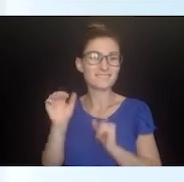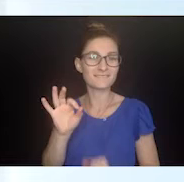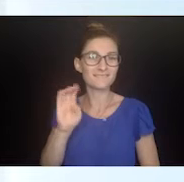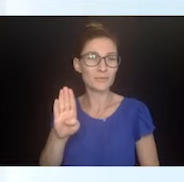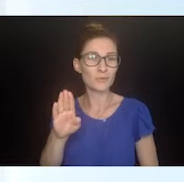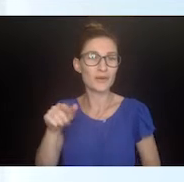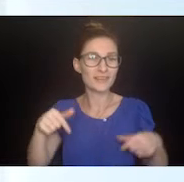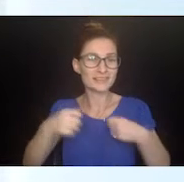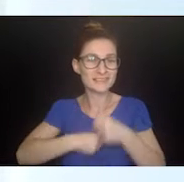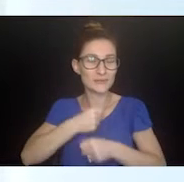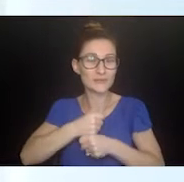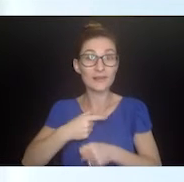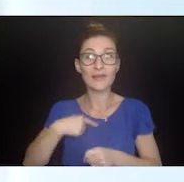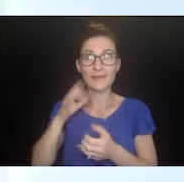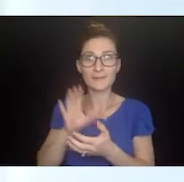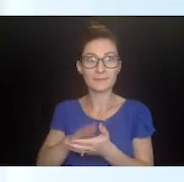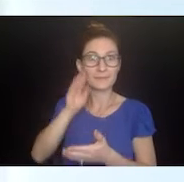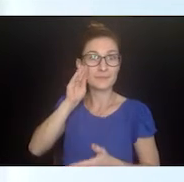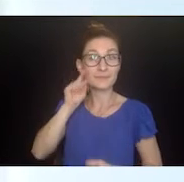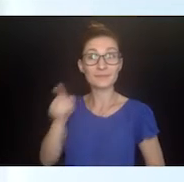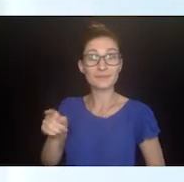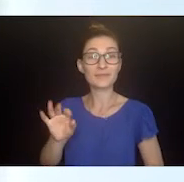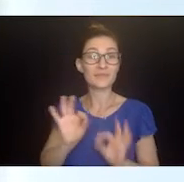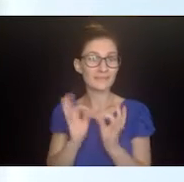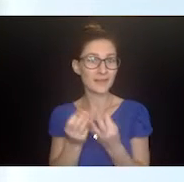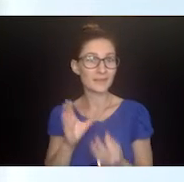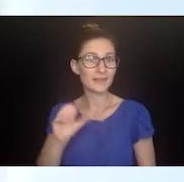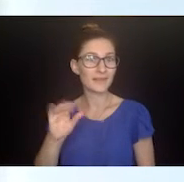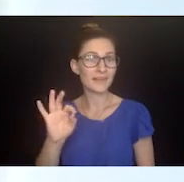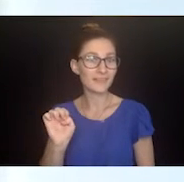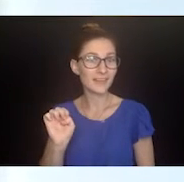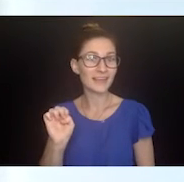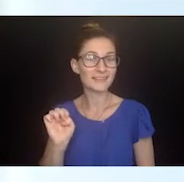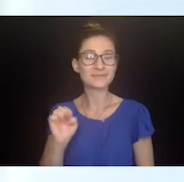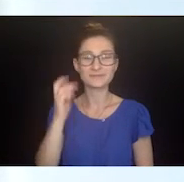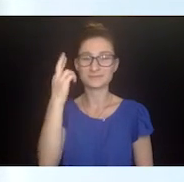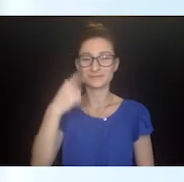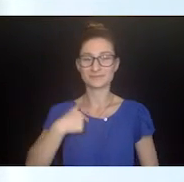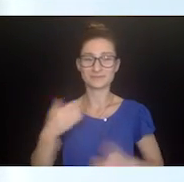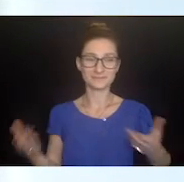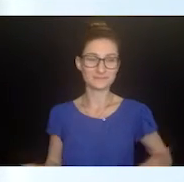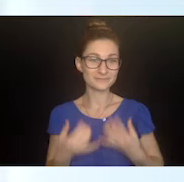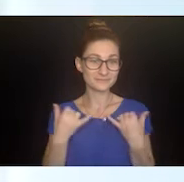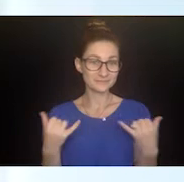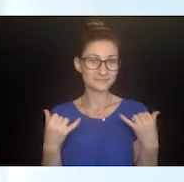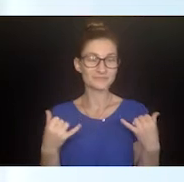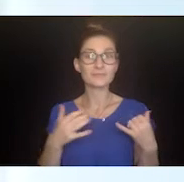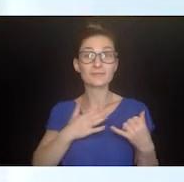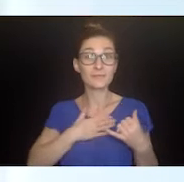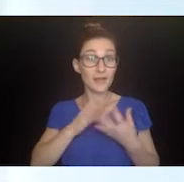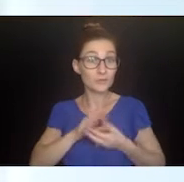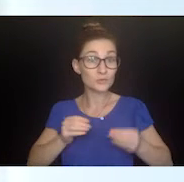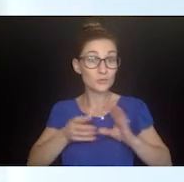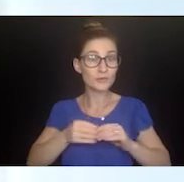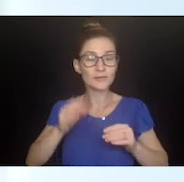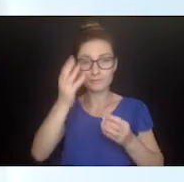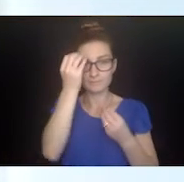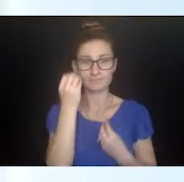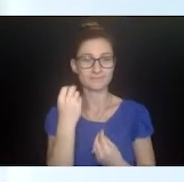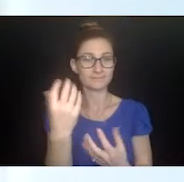I got to know about the Family Cafe. And this is why I'm here today, to share one of my